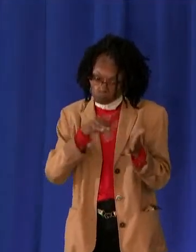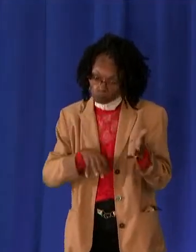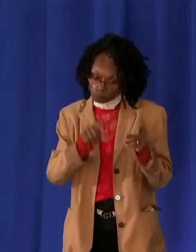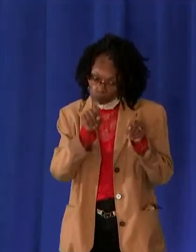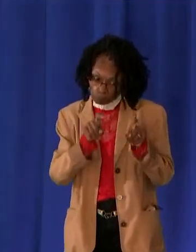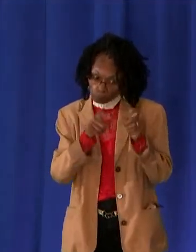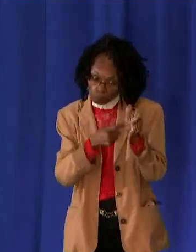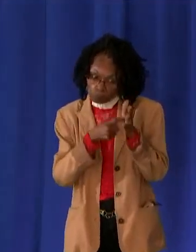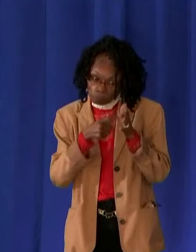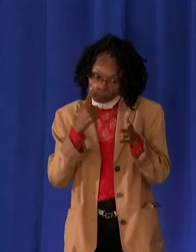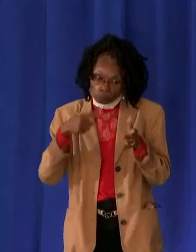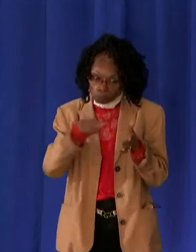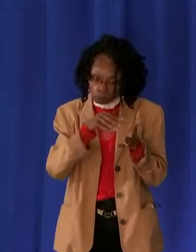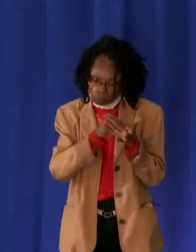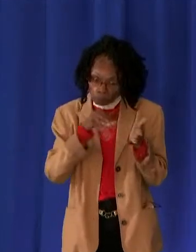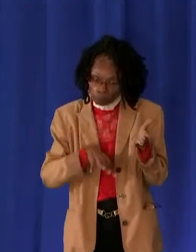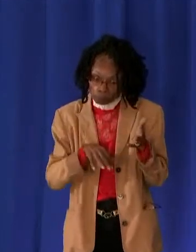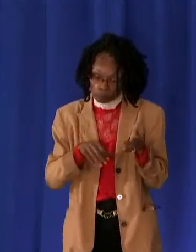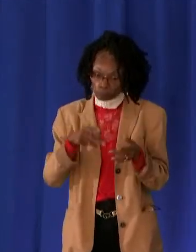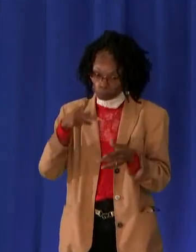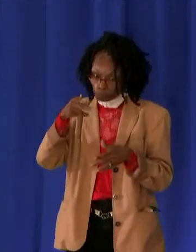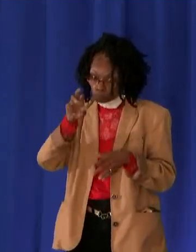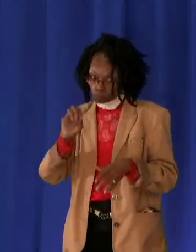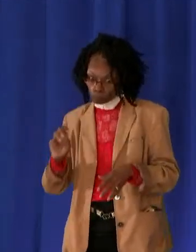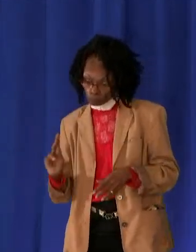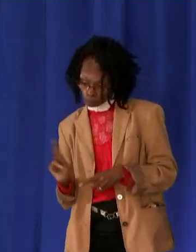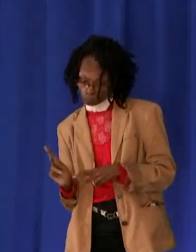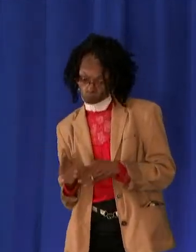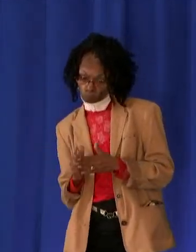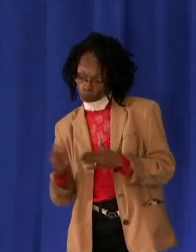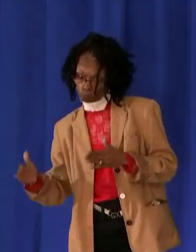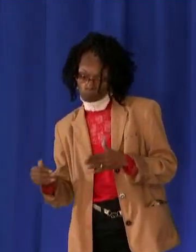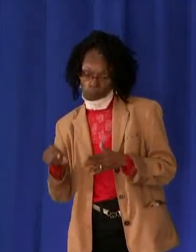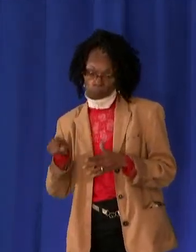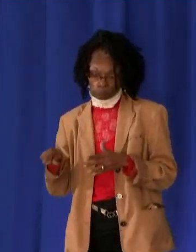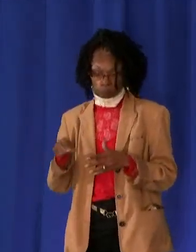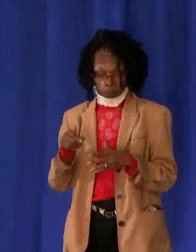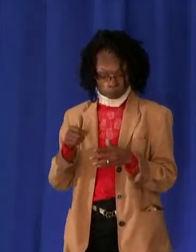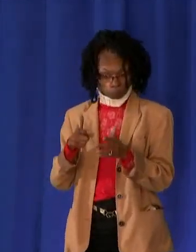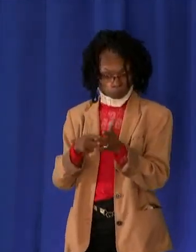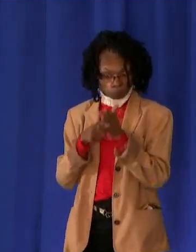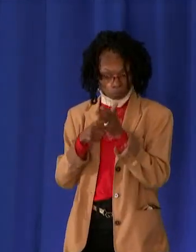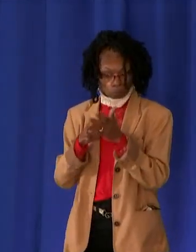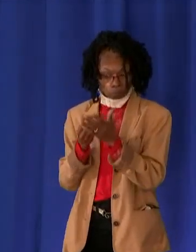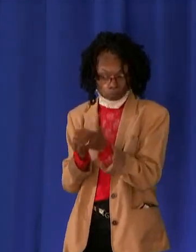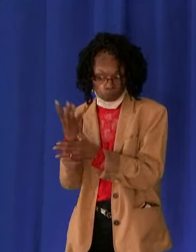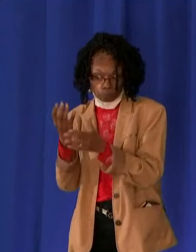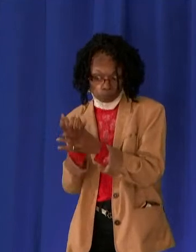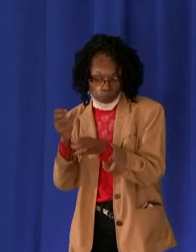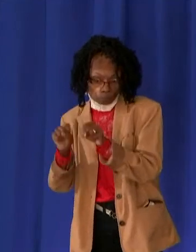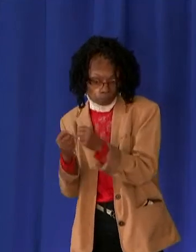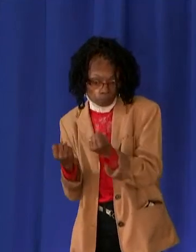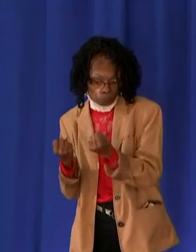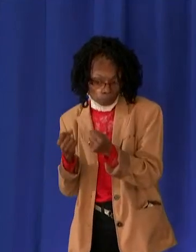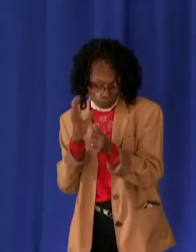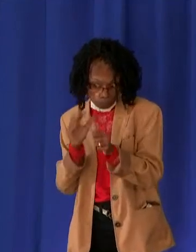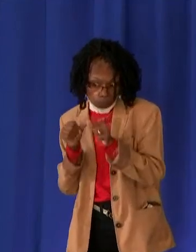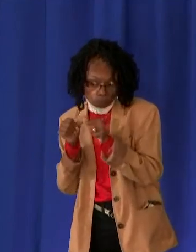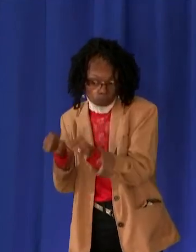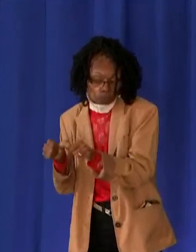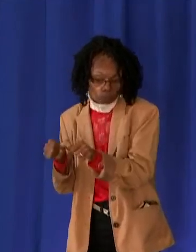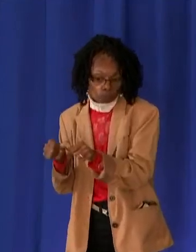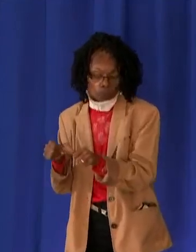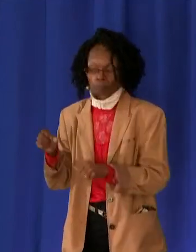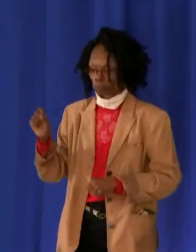testing requirement for students? The pre-K requirement every weekend, and then the spring break requirement, will that still remain in place? All